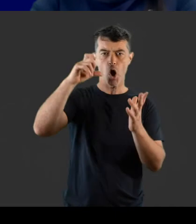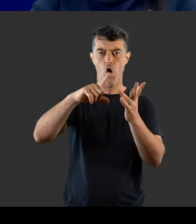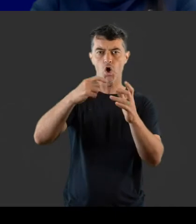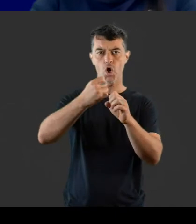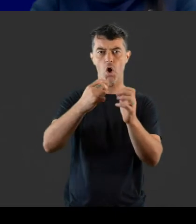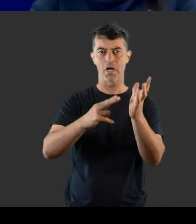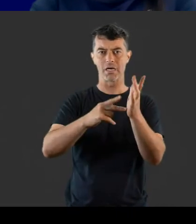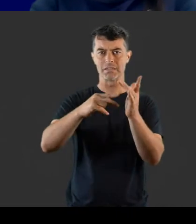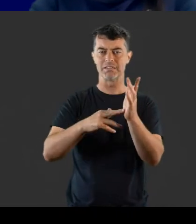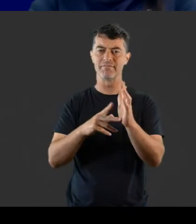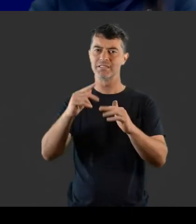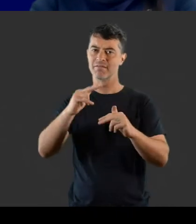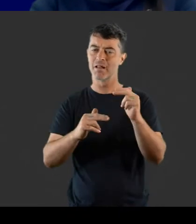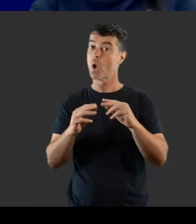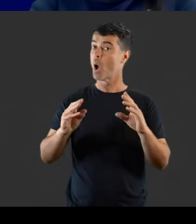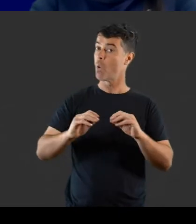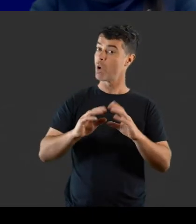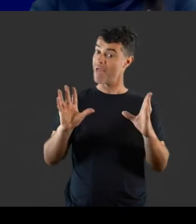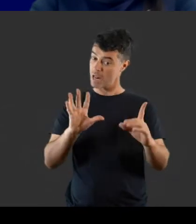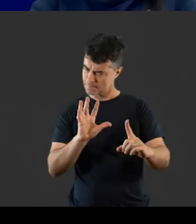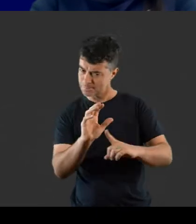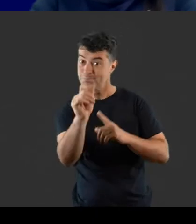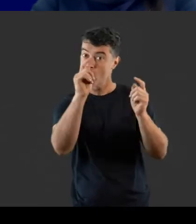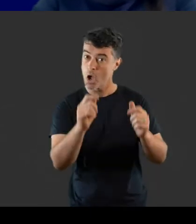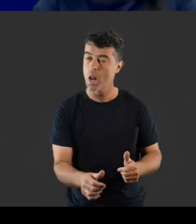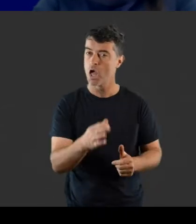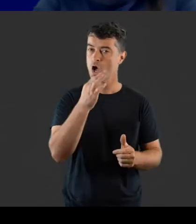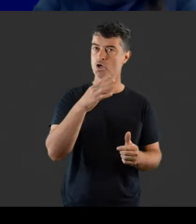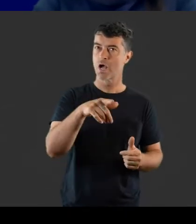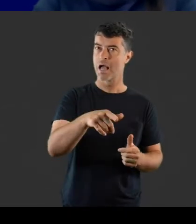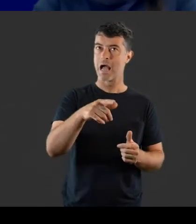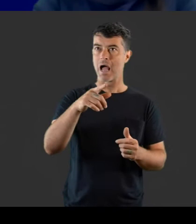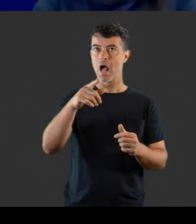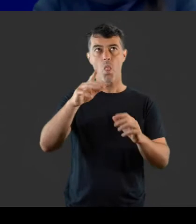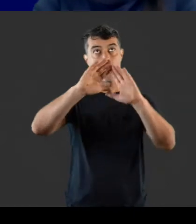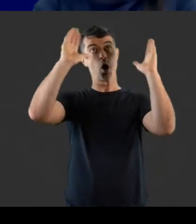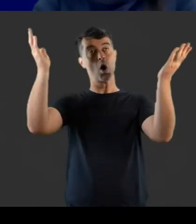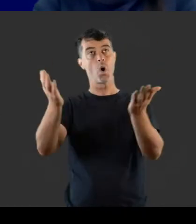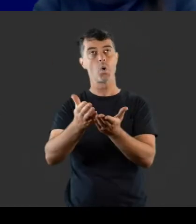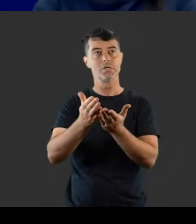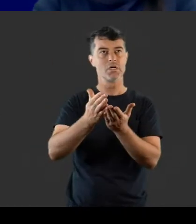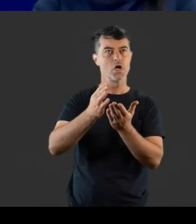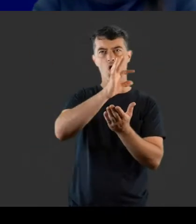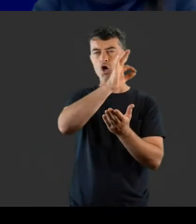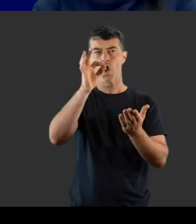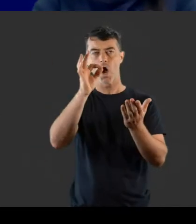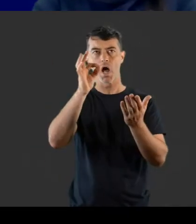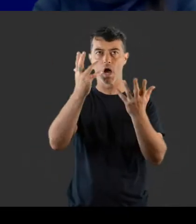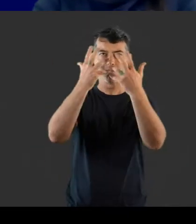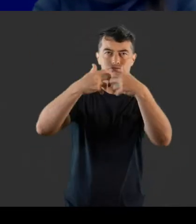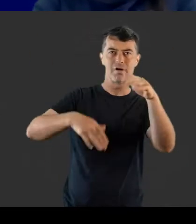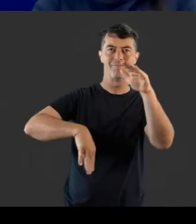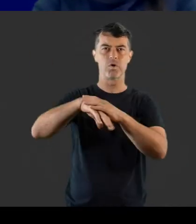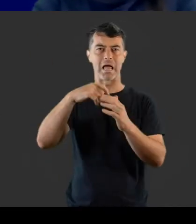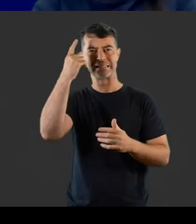Cognitive development. Without early intervention, a child may have a disorganized understanding of the world around them due